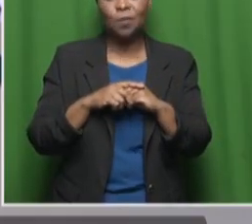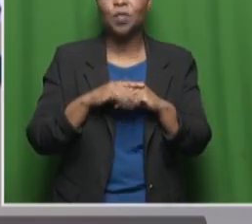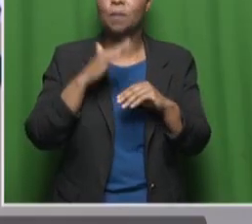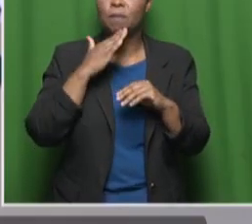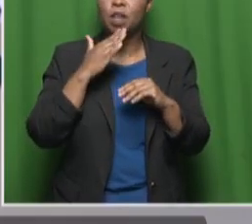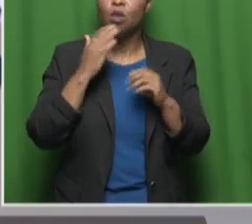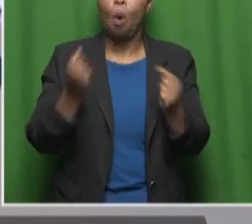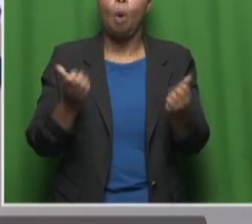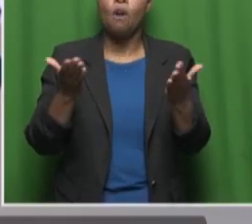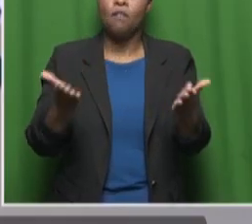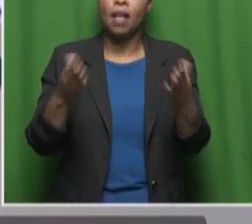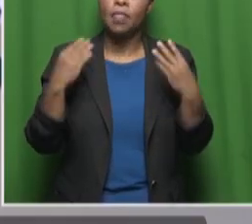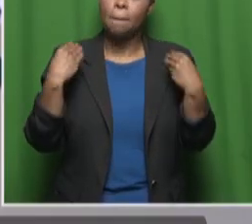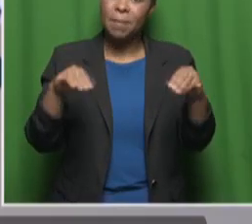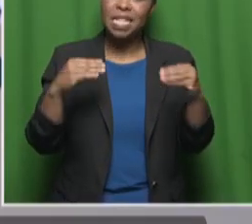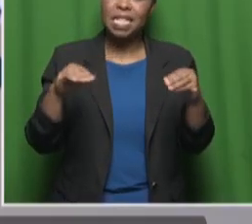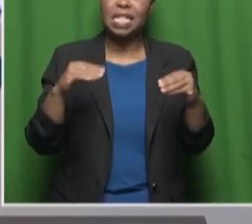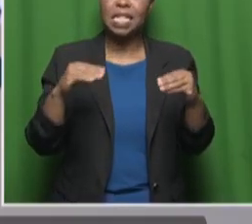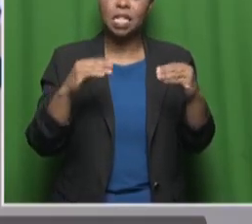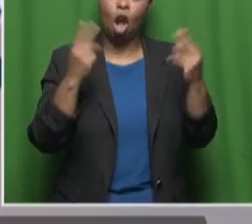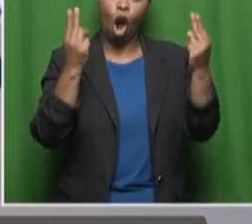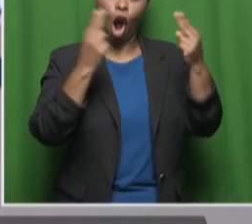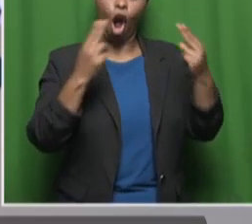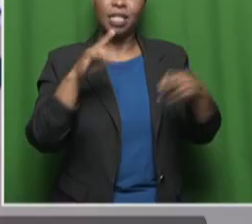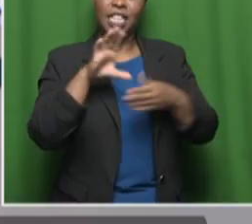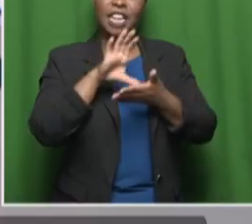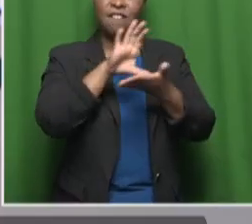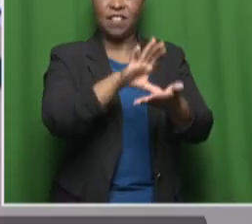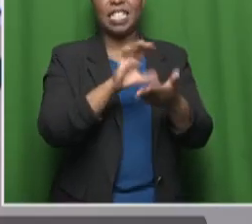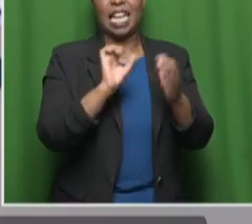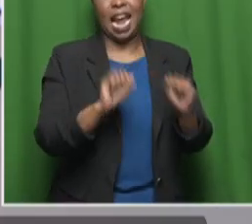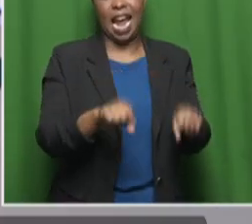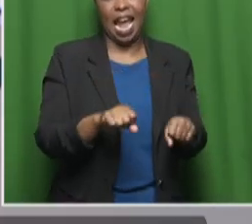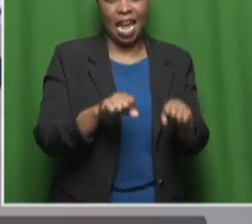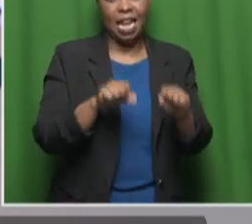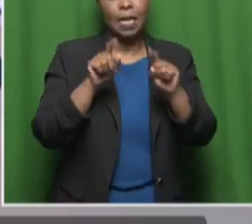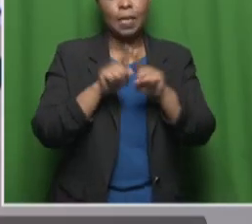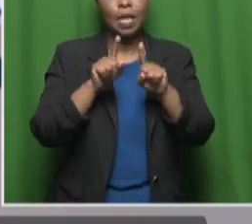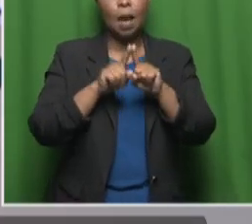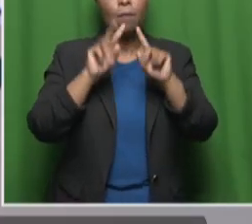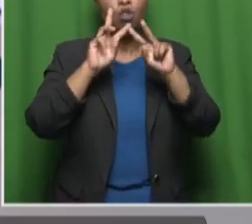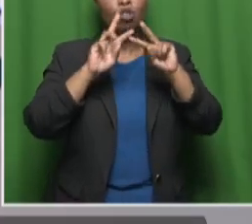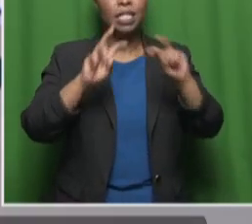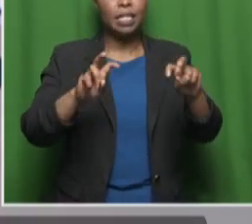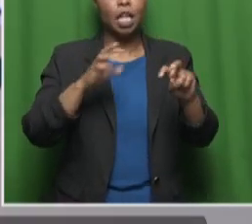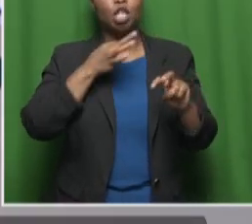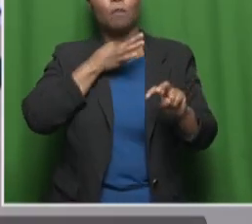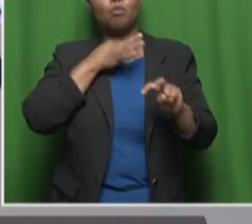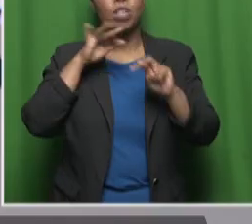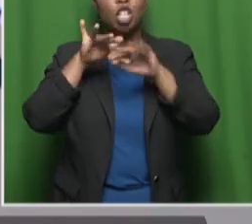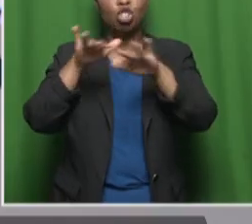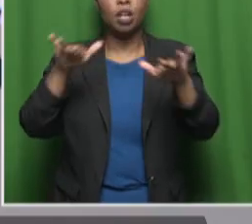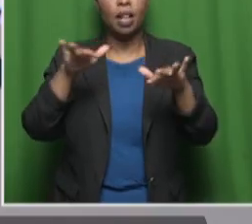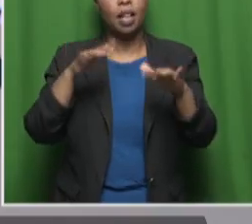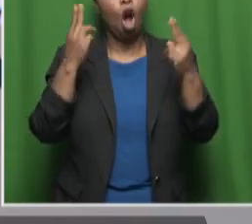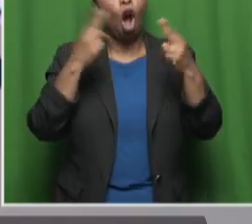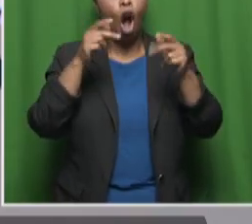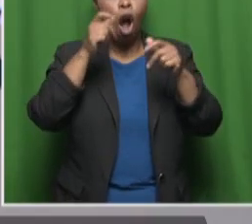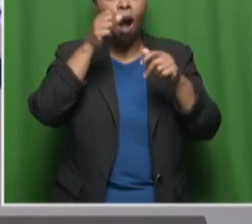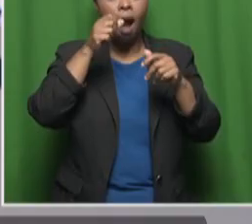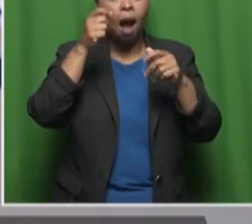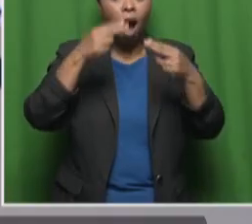for business to invest in the arts. And again, from the research that we've done with the British Council, we've seen what artists are facing are